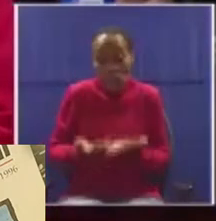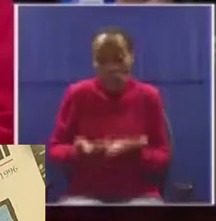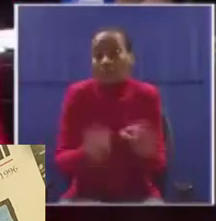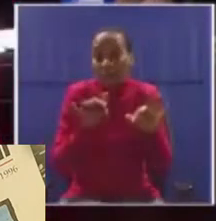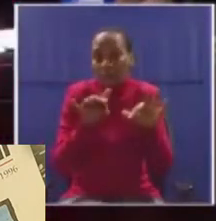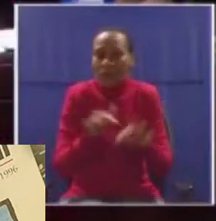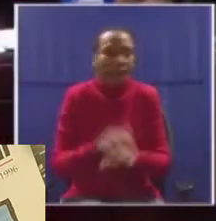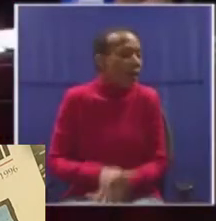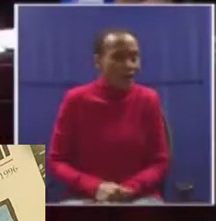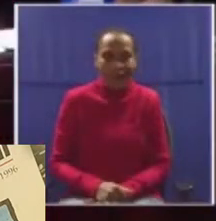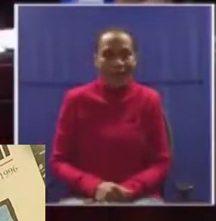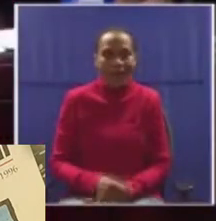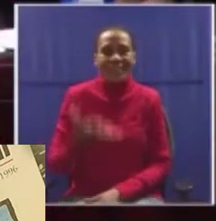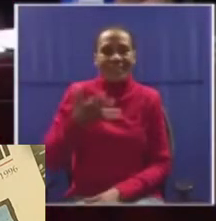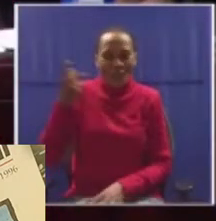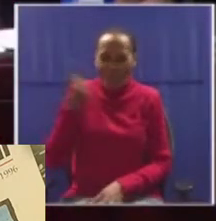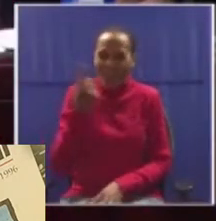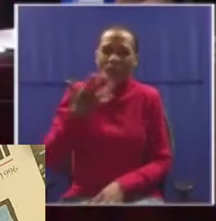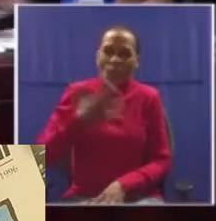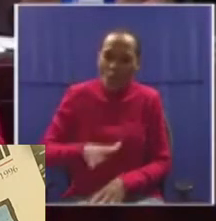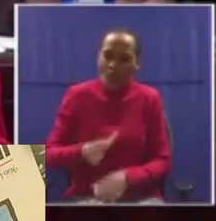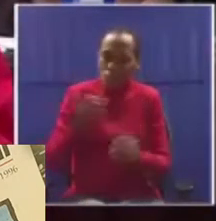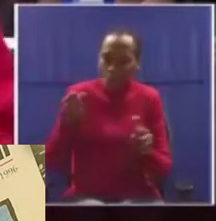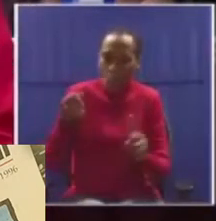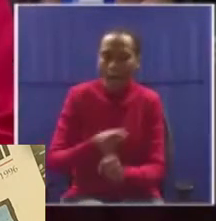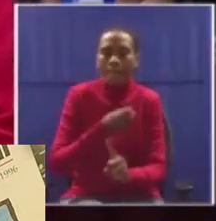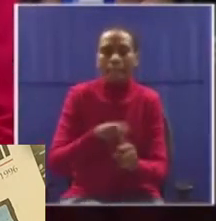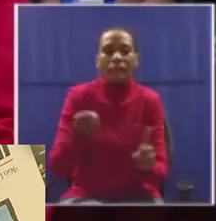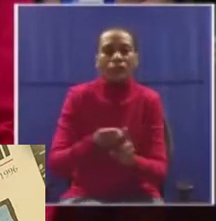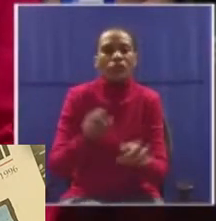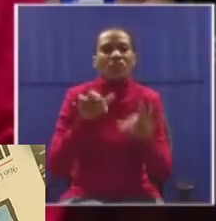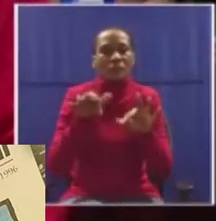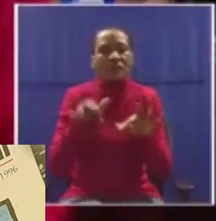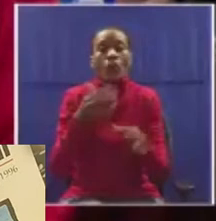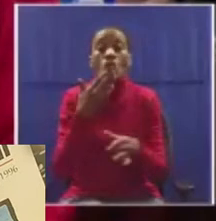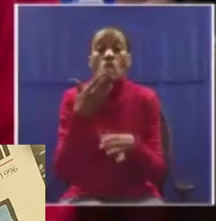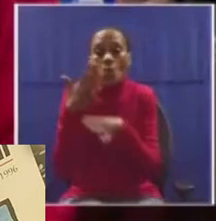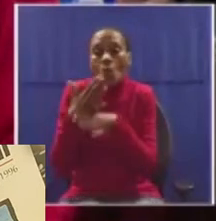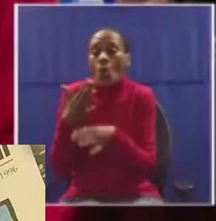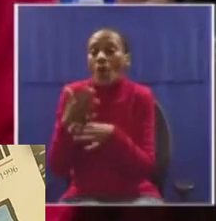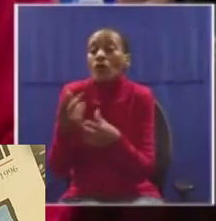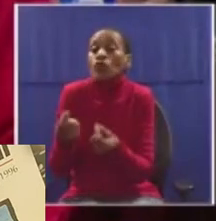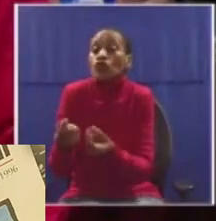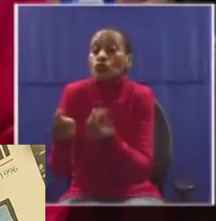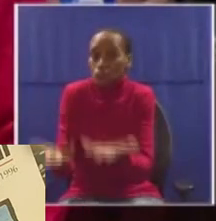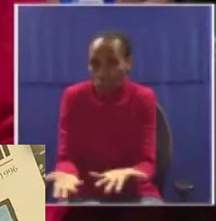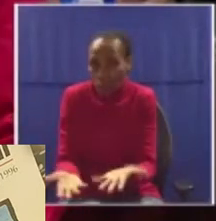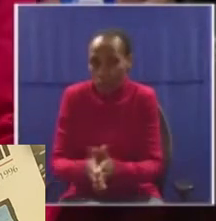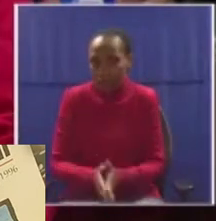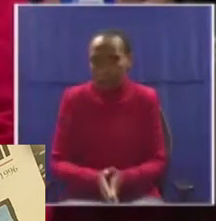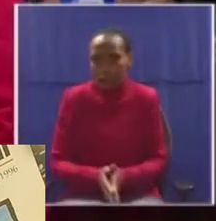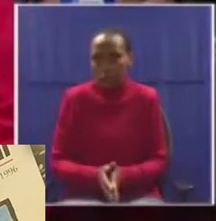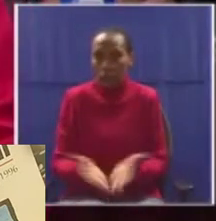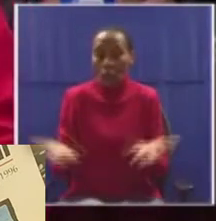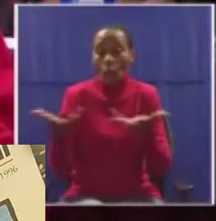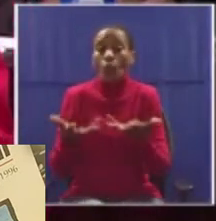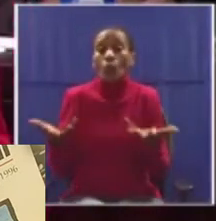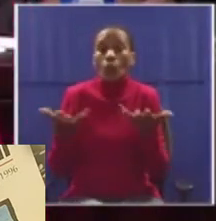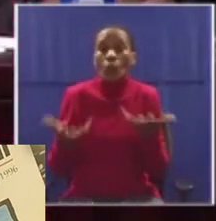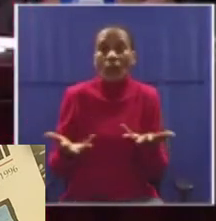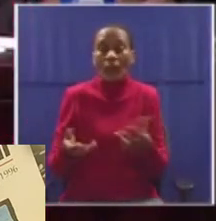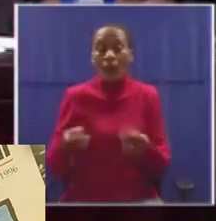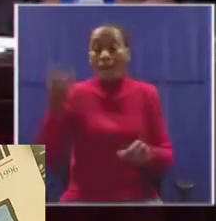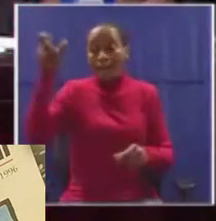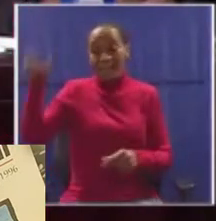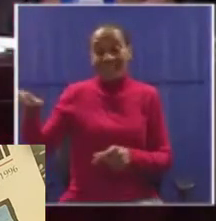oppression and the exploitation of the working class that supports the capital accumulation and social order where the